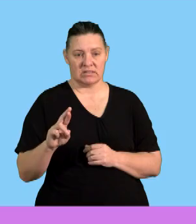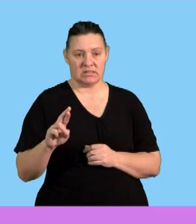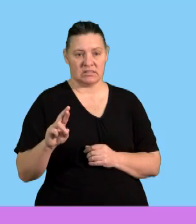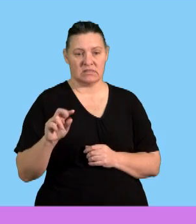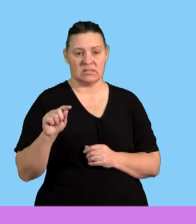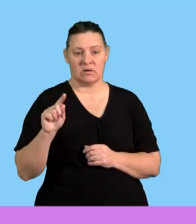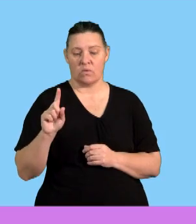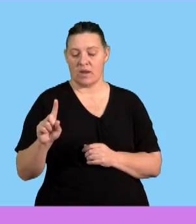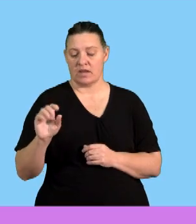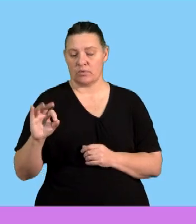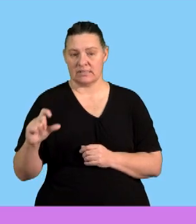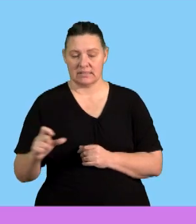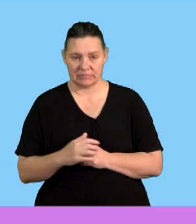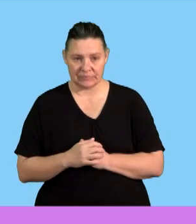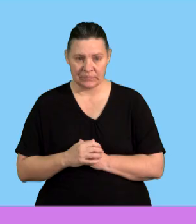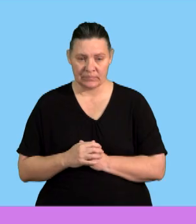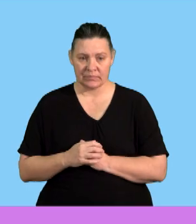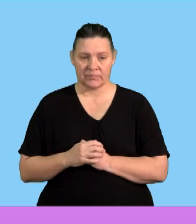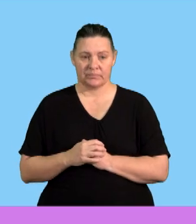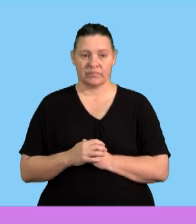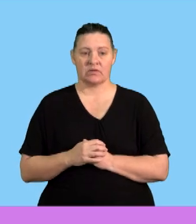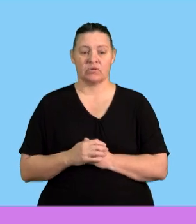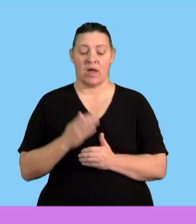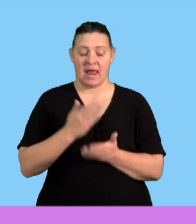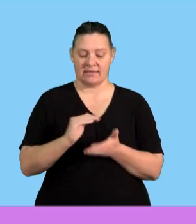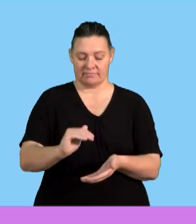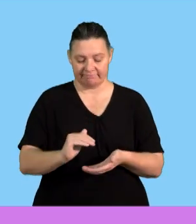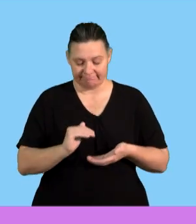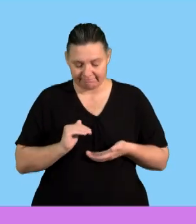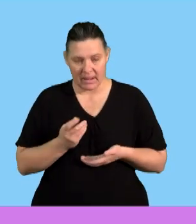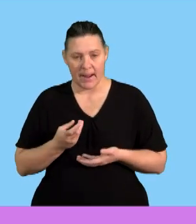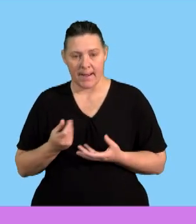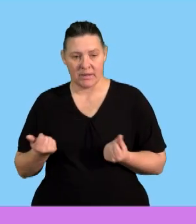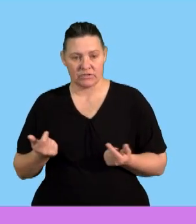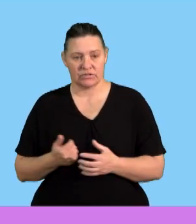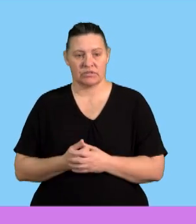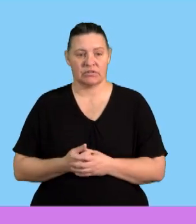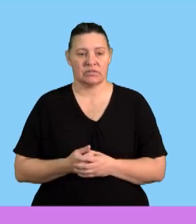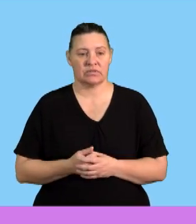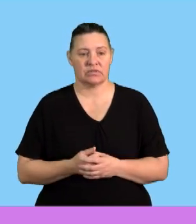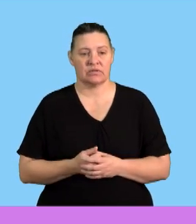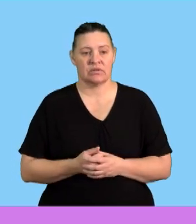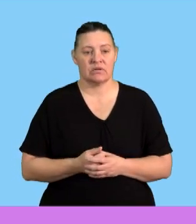461 Rand 13. So he ends with a total of